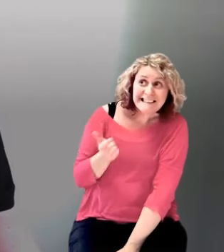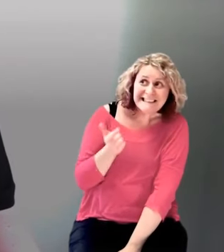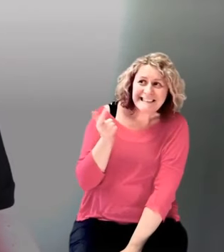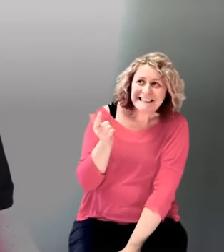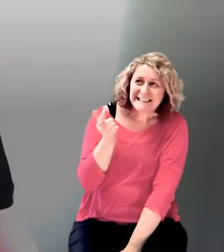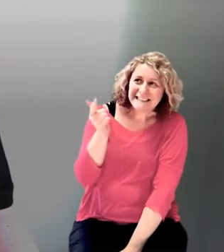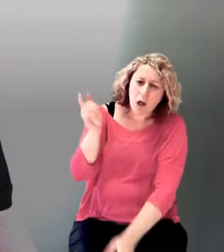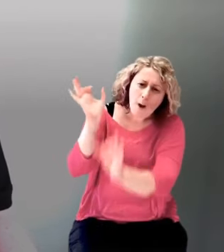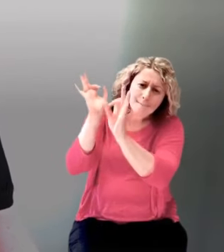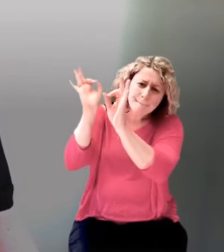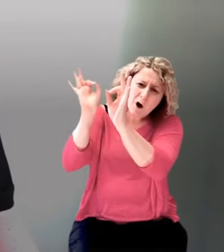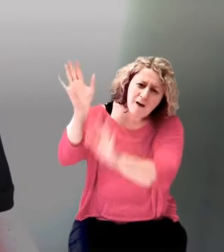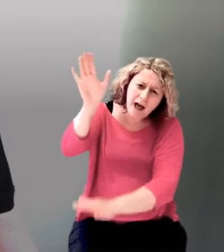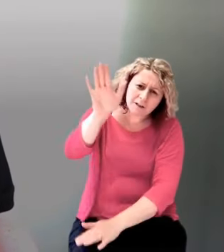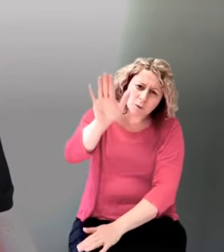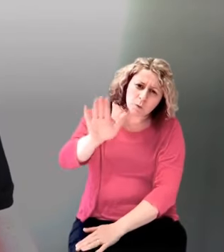distant